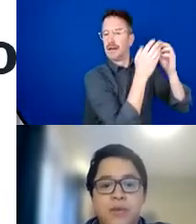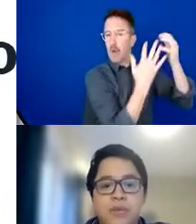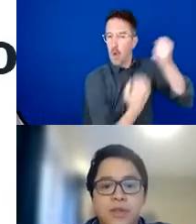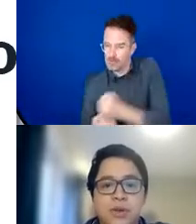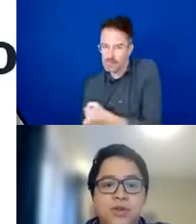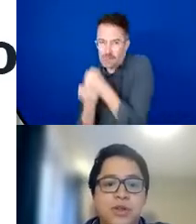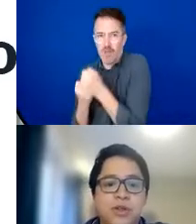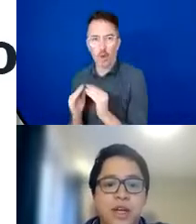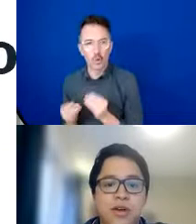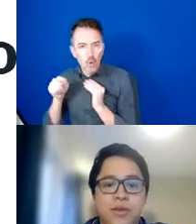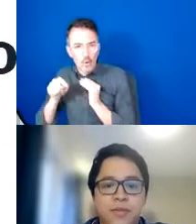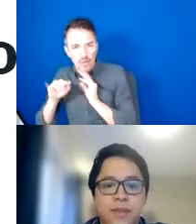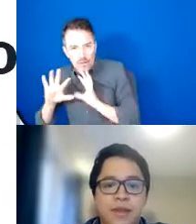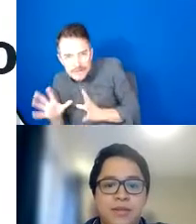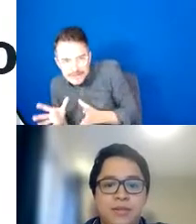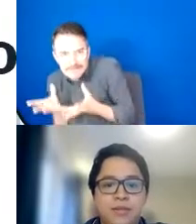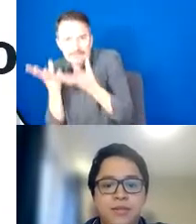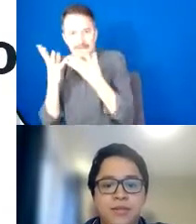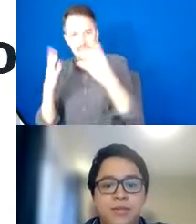of power. So over to you, Syra.